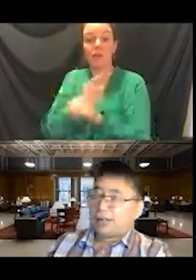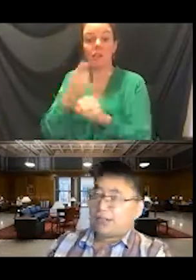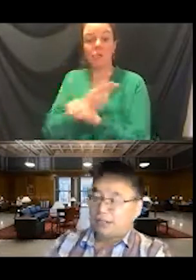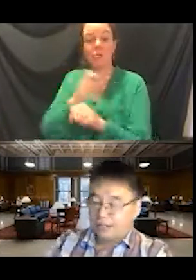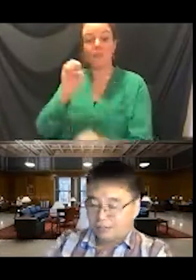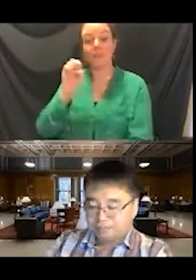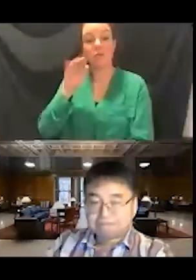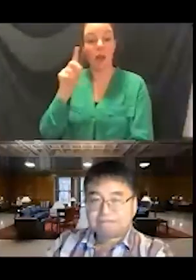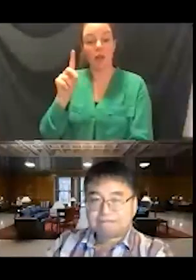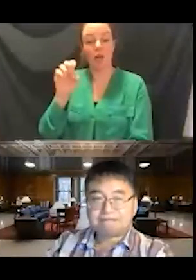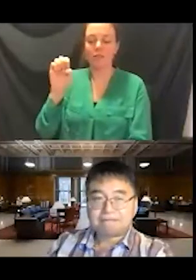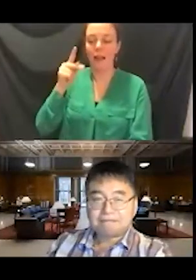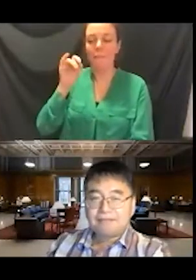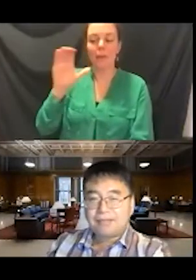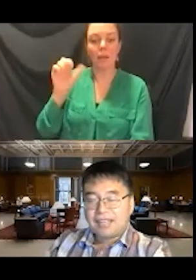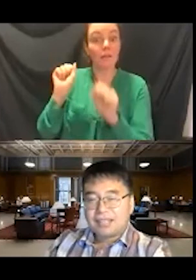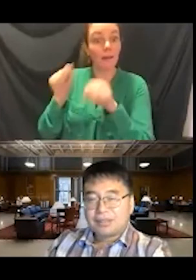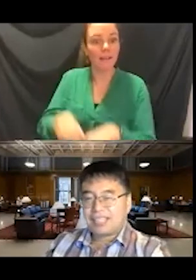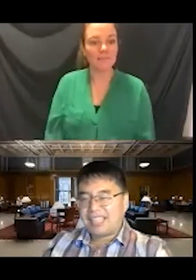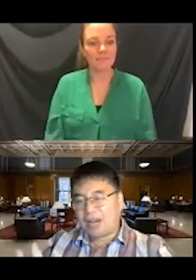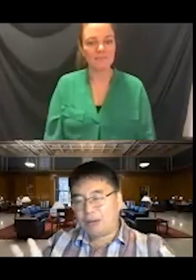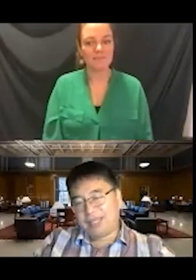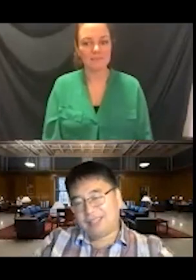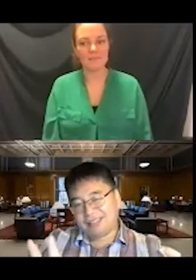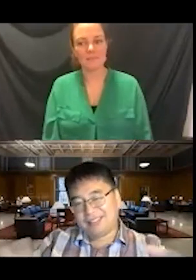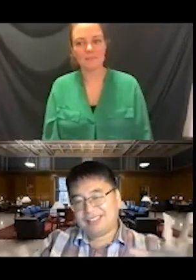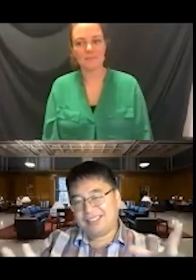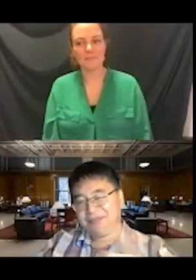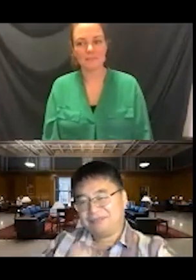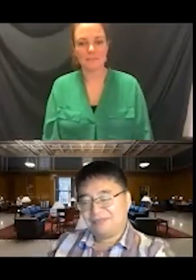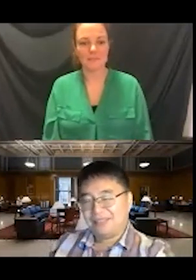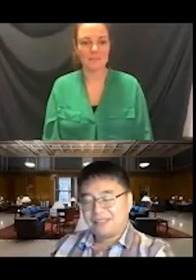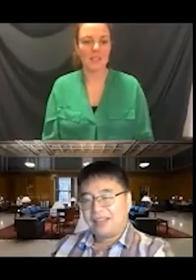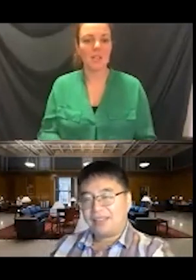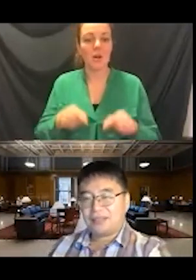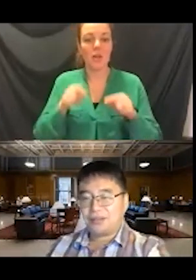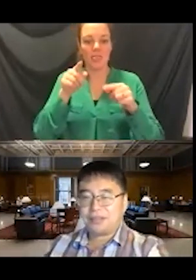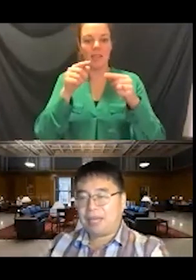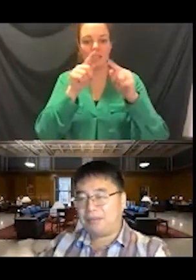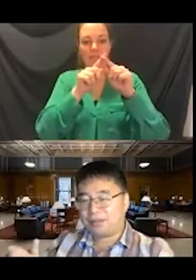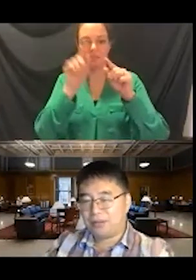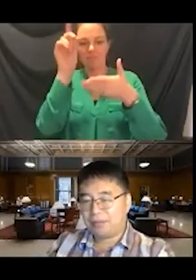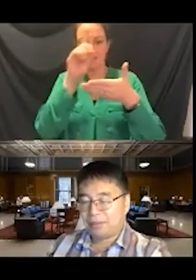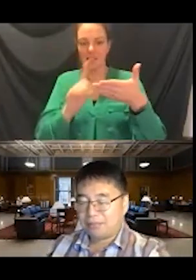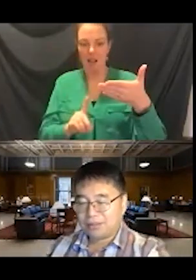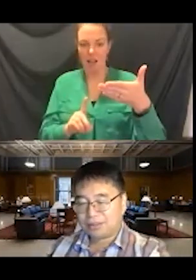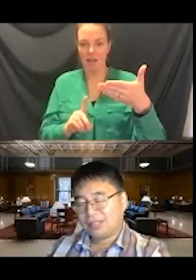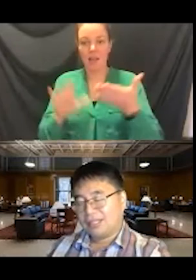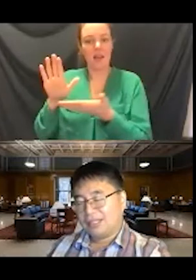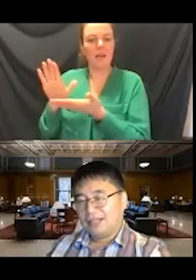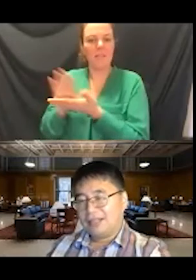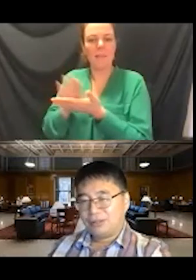eRecord genetic data. So this is kind of how we designed this. So this paper has already been